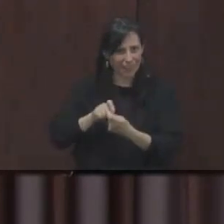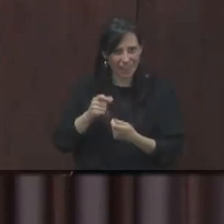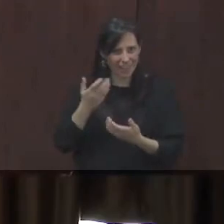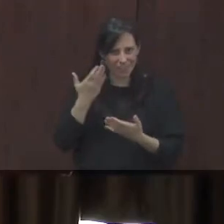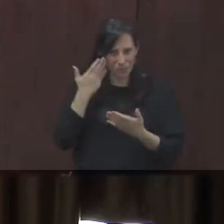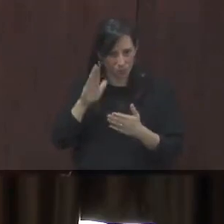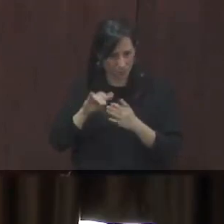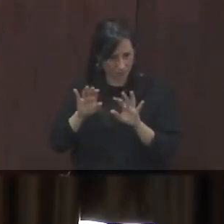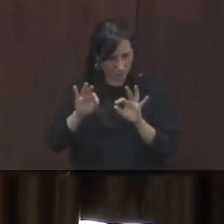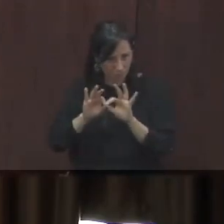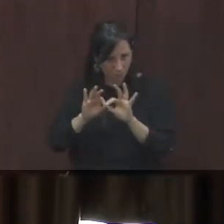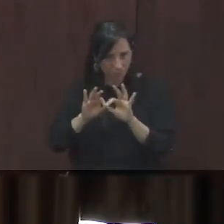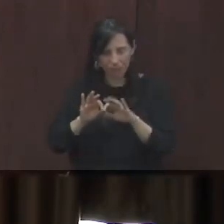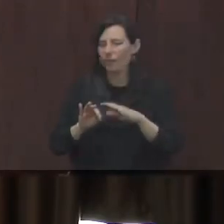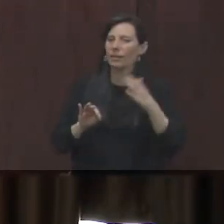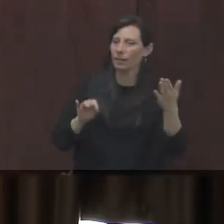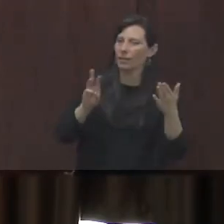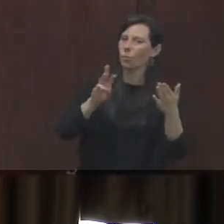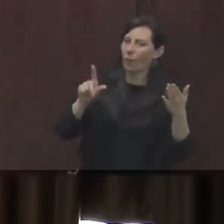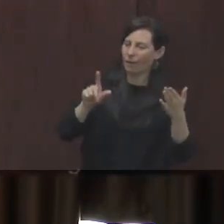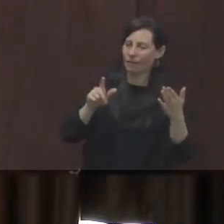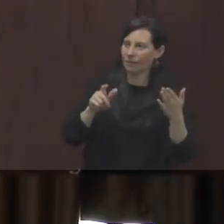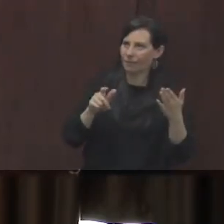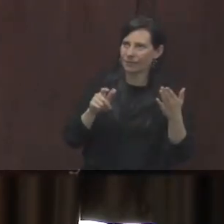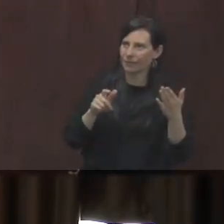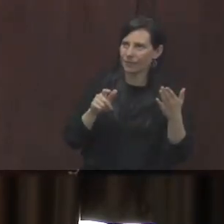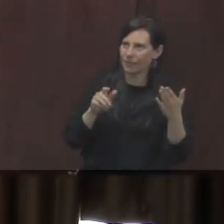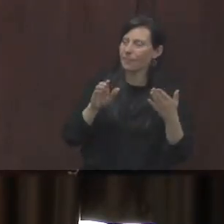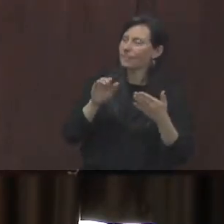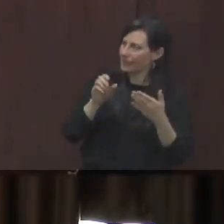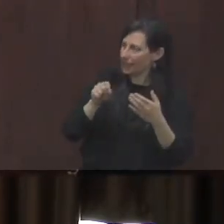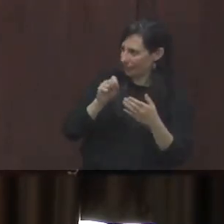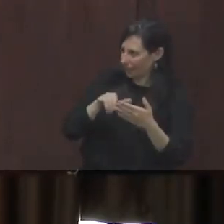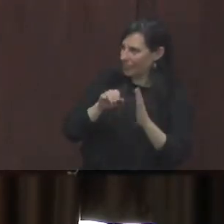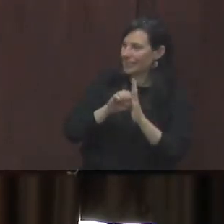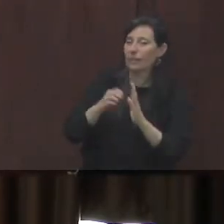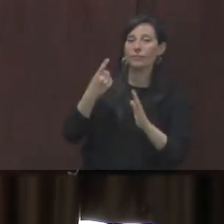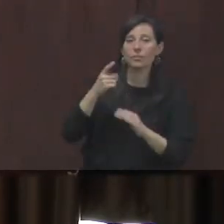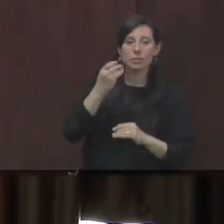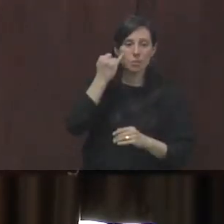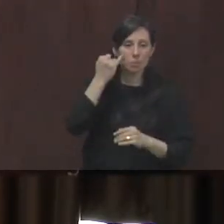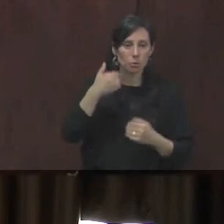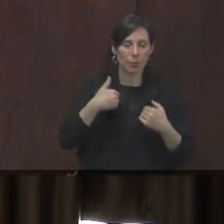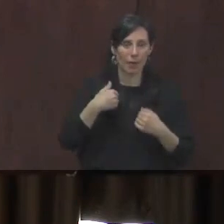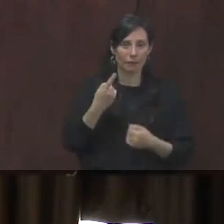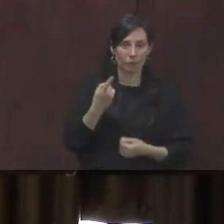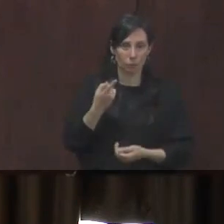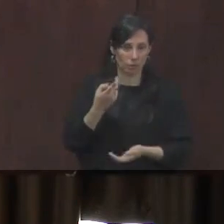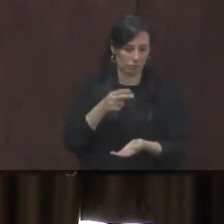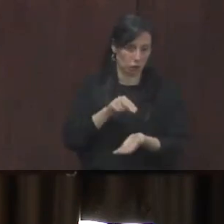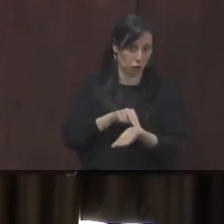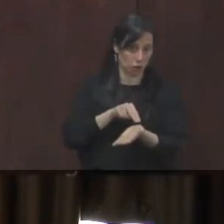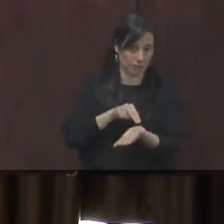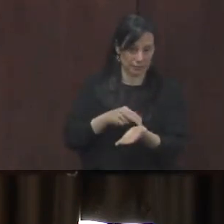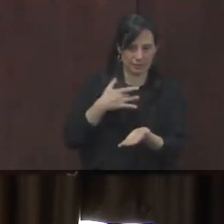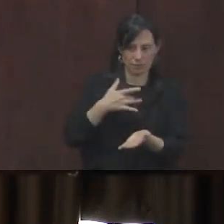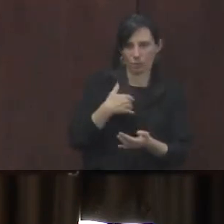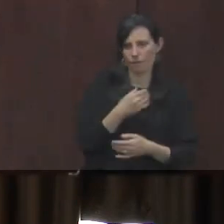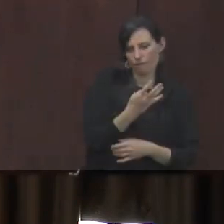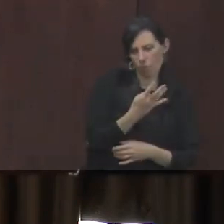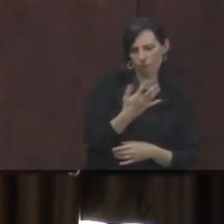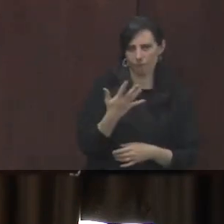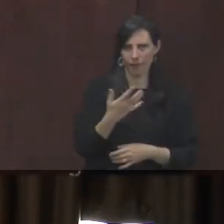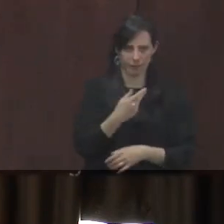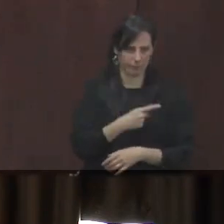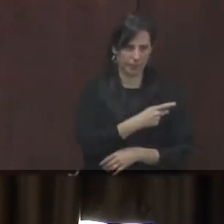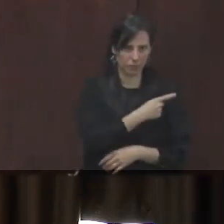it's examples, helpful. without getting too much into the specifics, if we have a nursing unit, which typically one nurse cares for 4 or 5 patients, and because